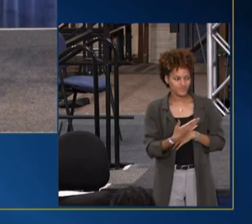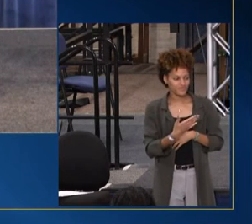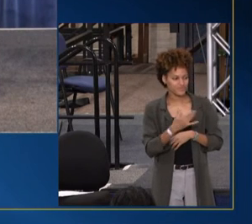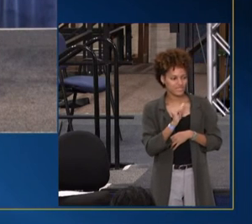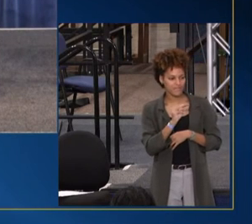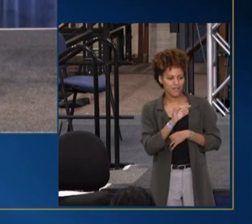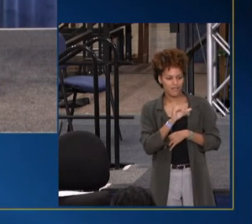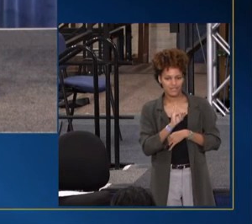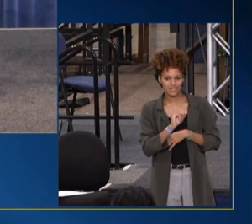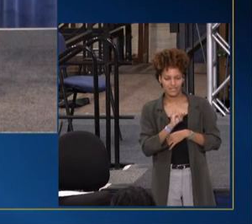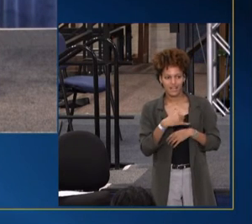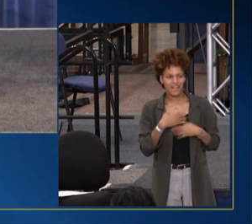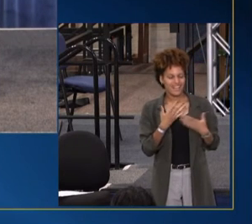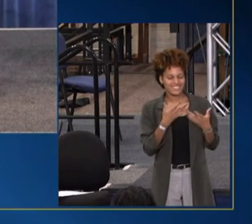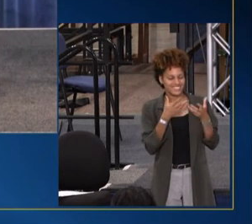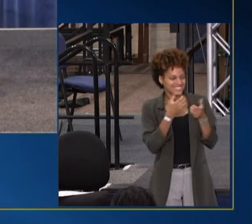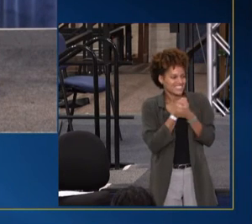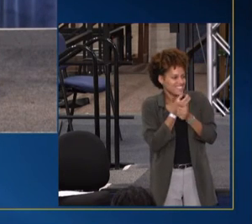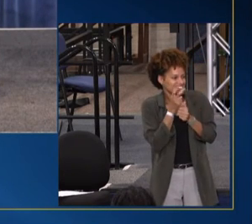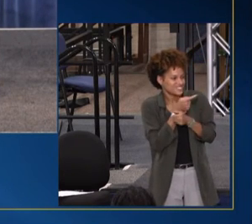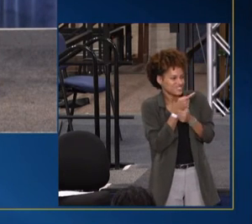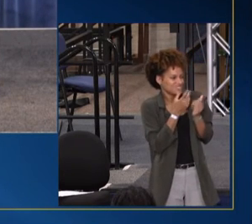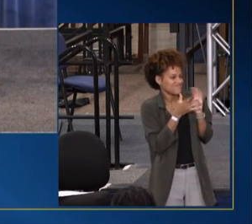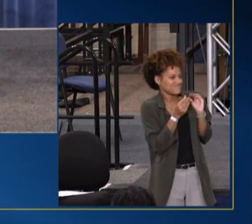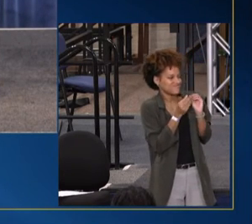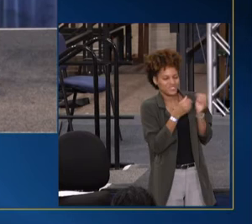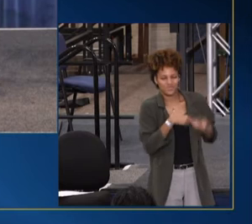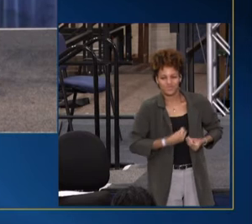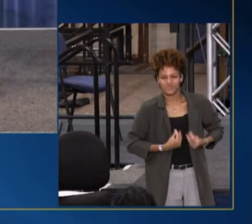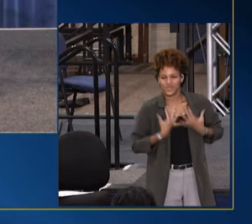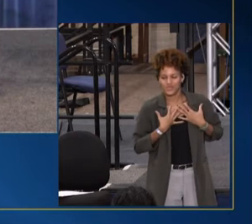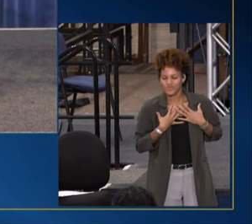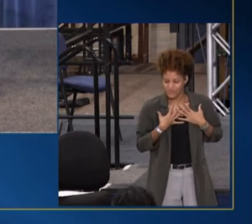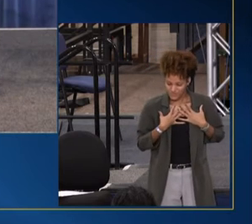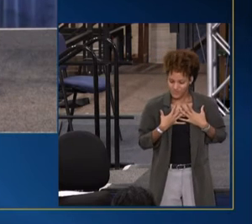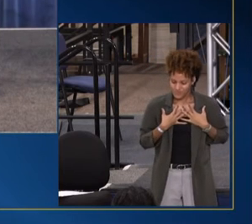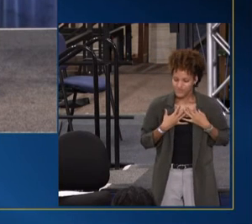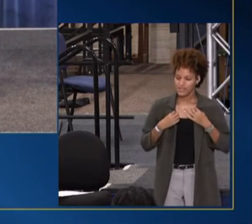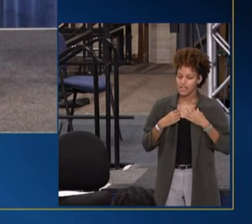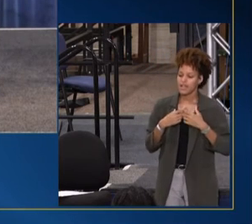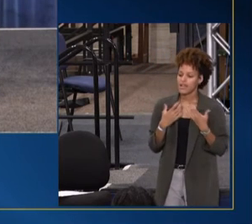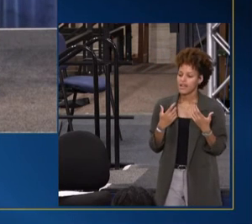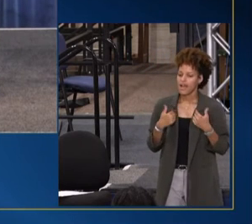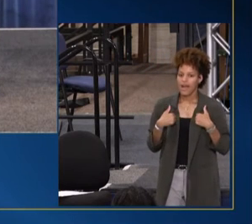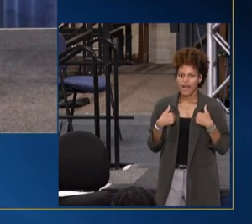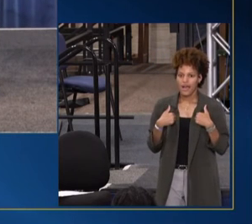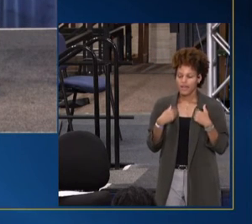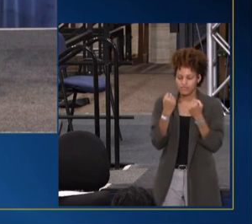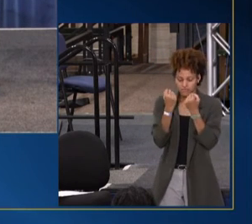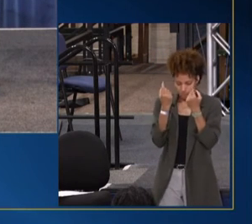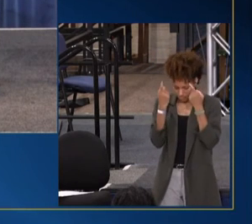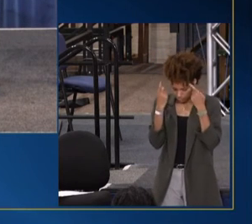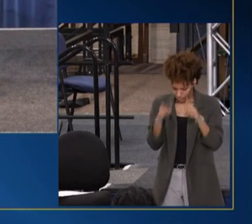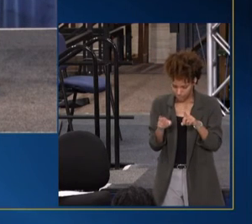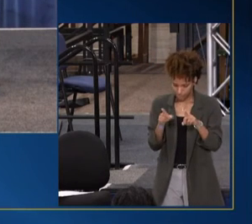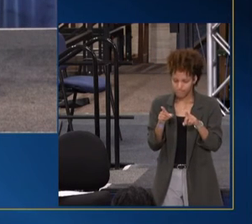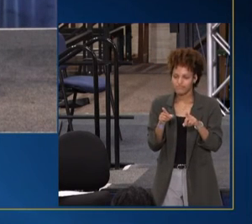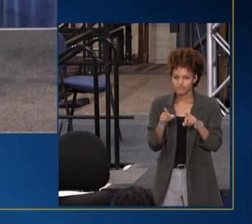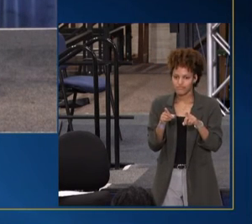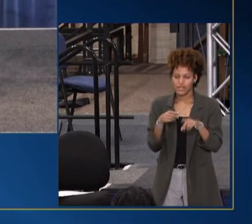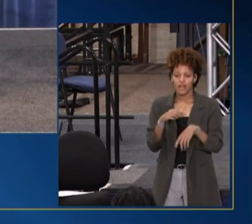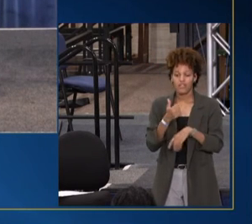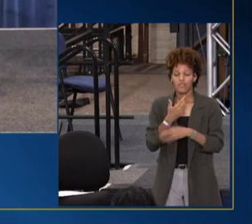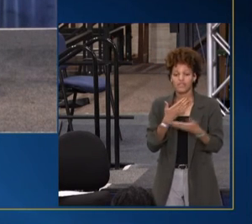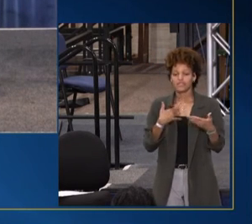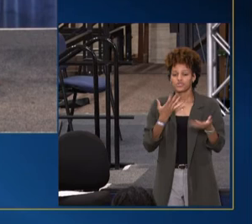I always just love listening to you talk. This is just so inspiring. But I completely agree. But I think another thing that's important